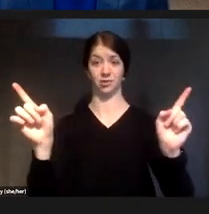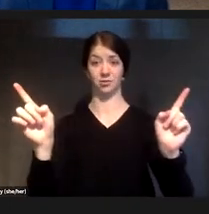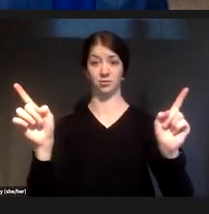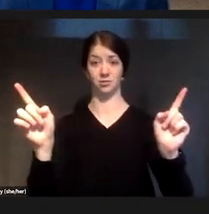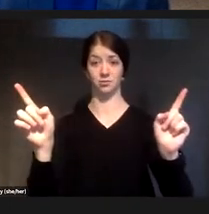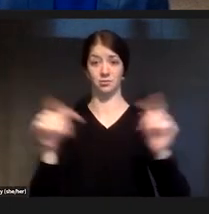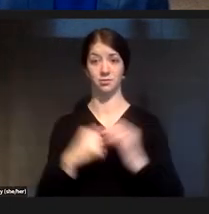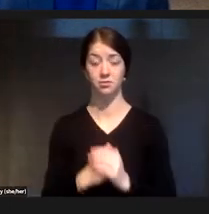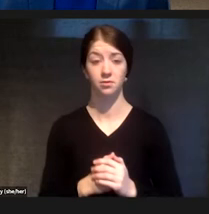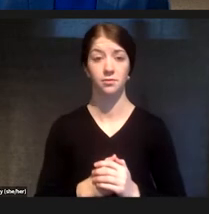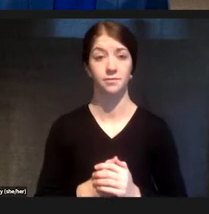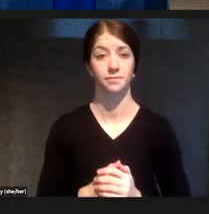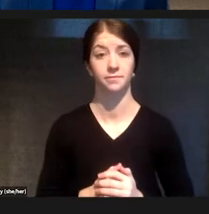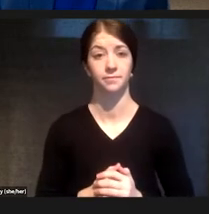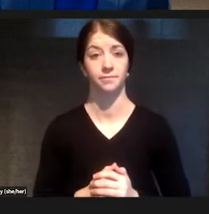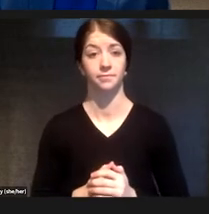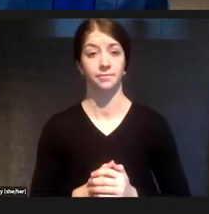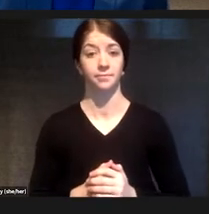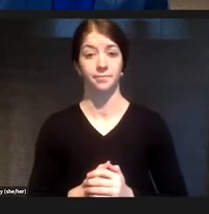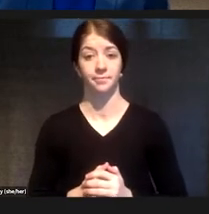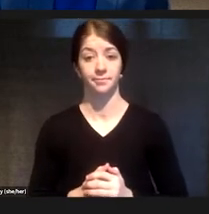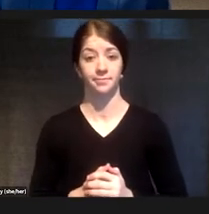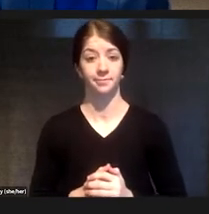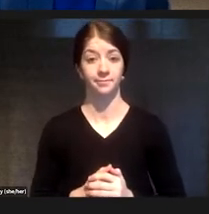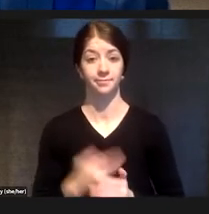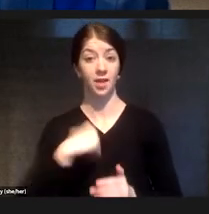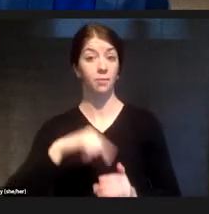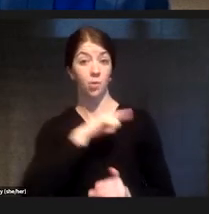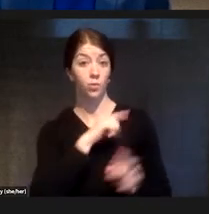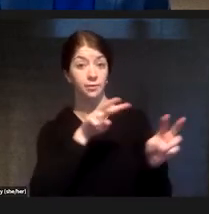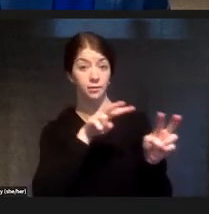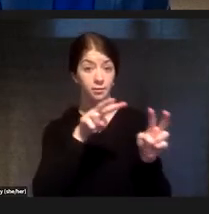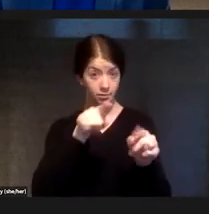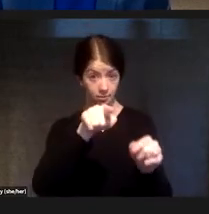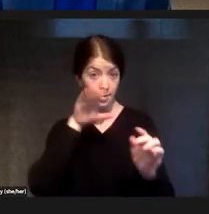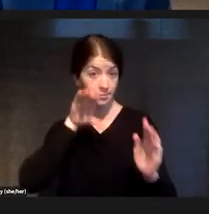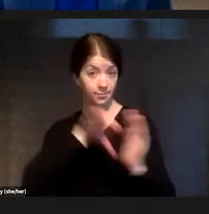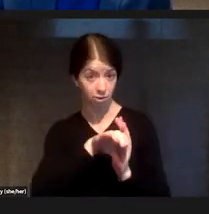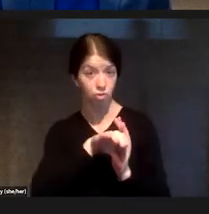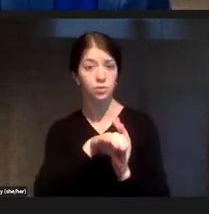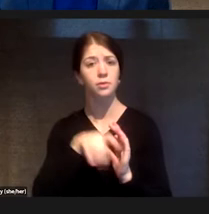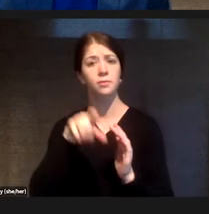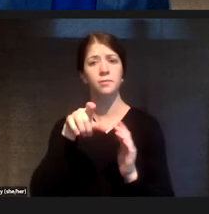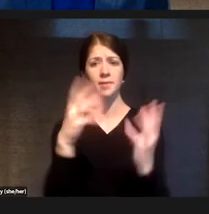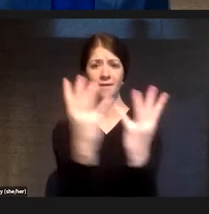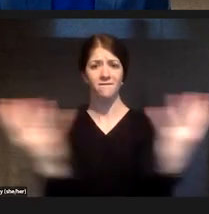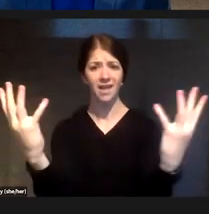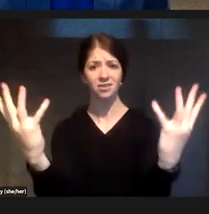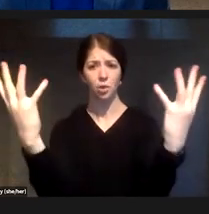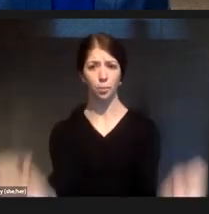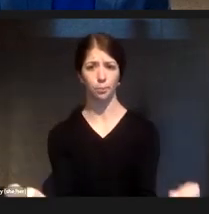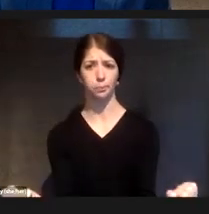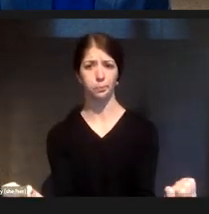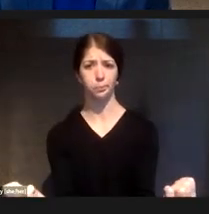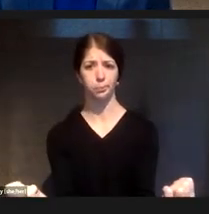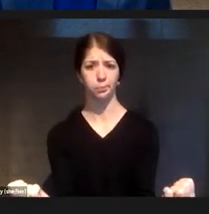different. That when we look at this, people often talk about how we need to remove the fence. People talk about a third